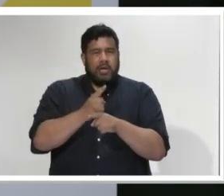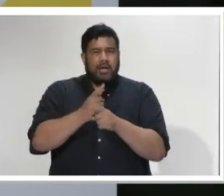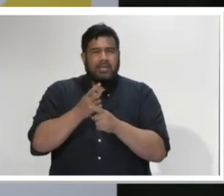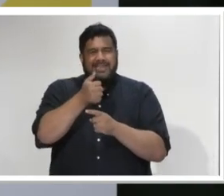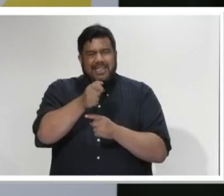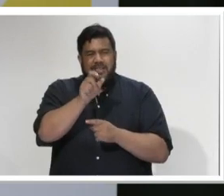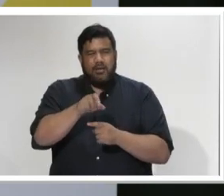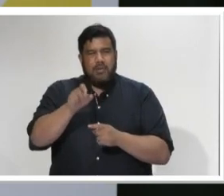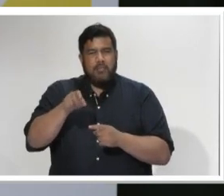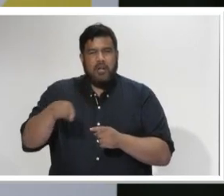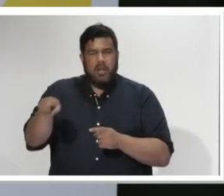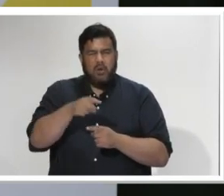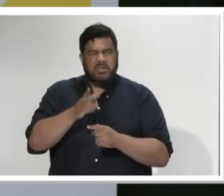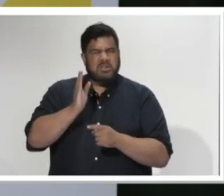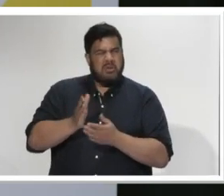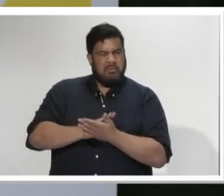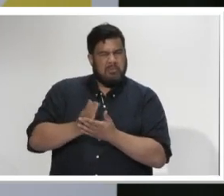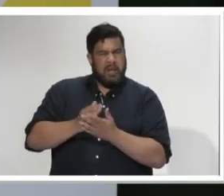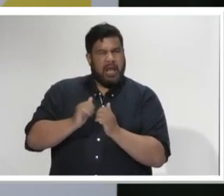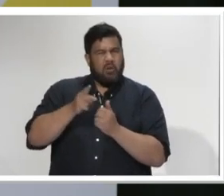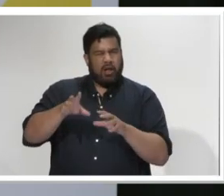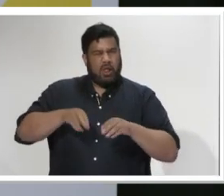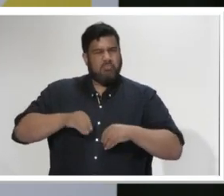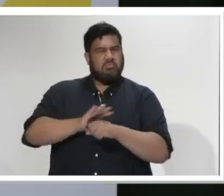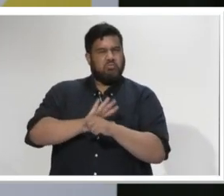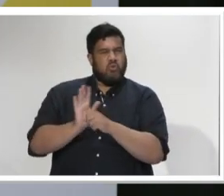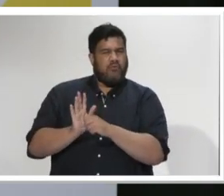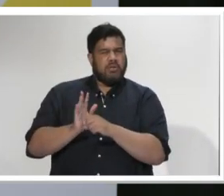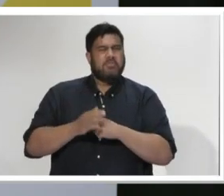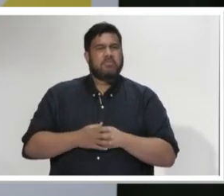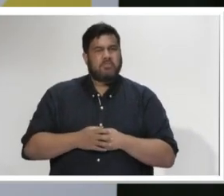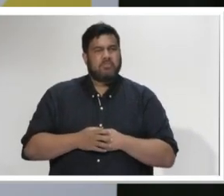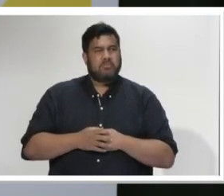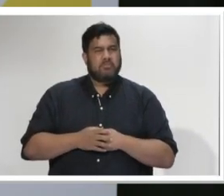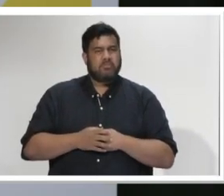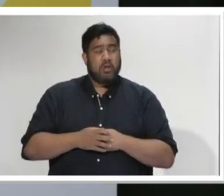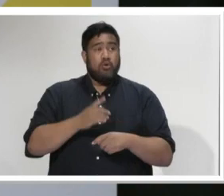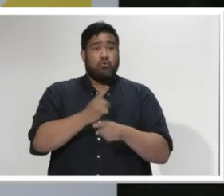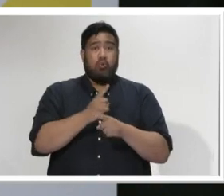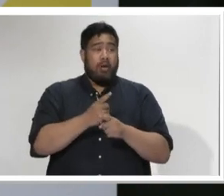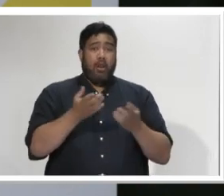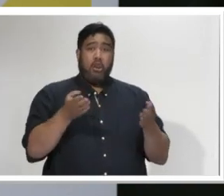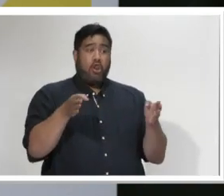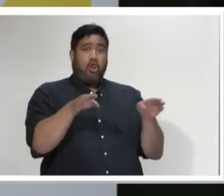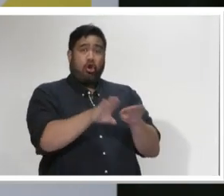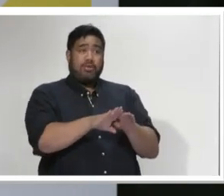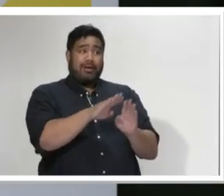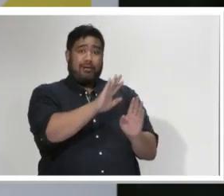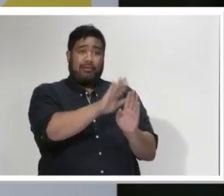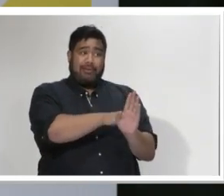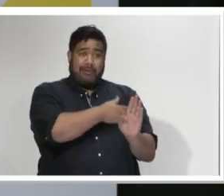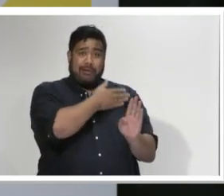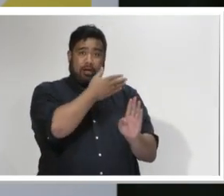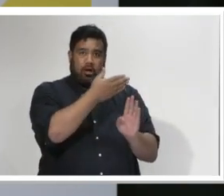cases we're particularly interested in are the ones that have happened really since lockdown, and to be able to be very certain about